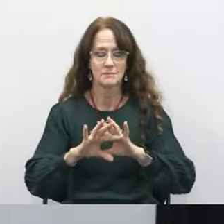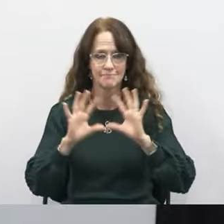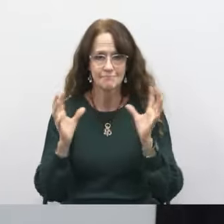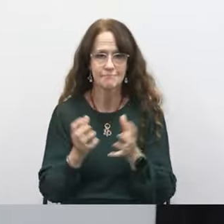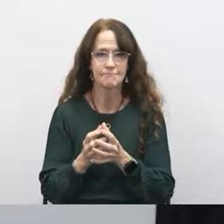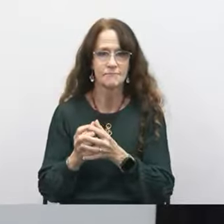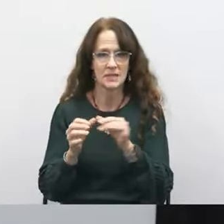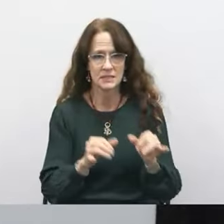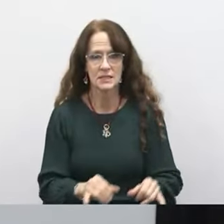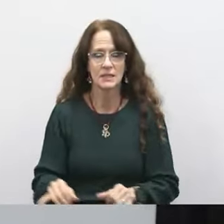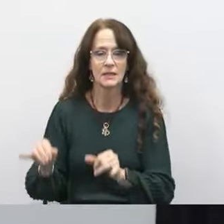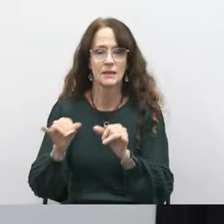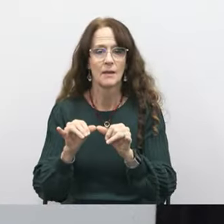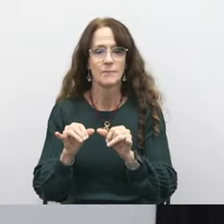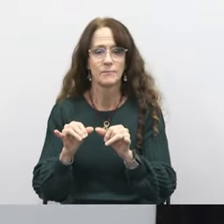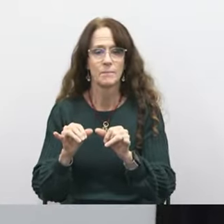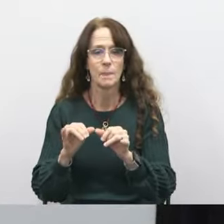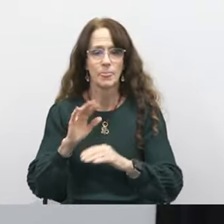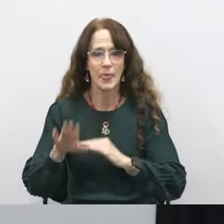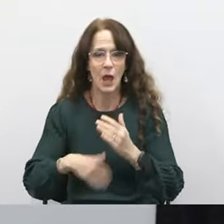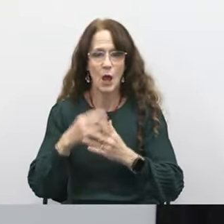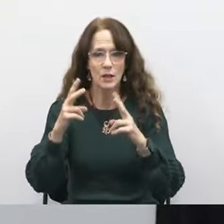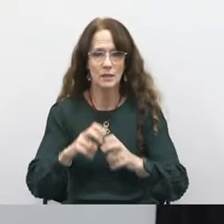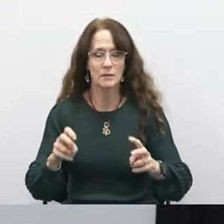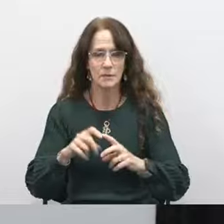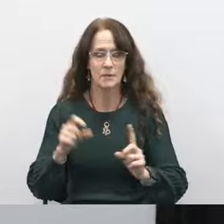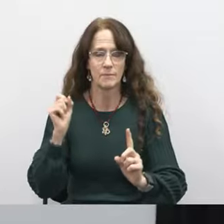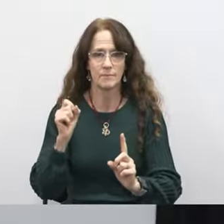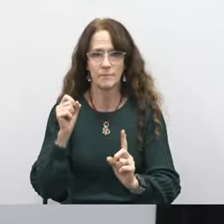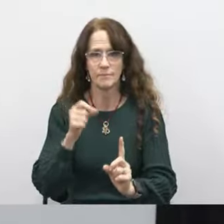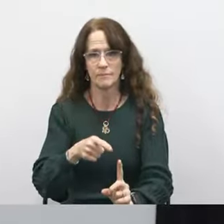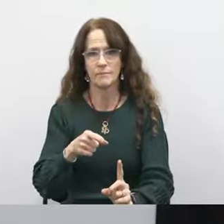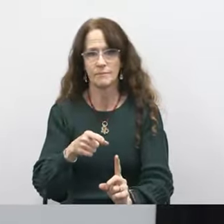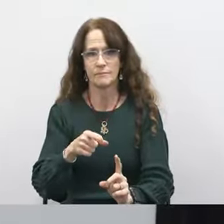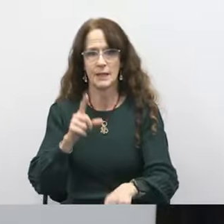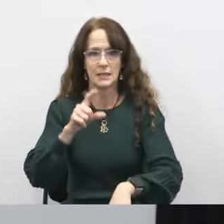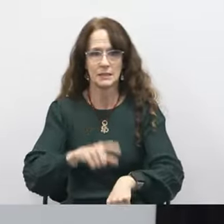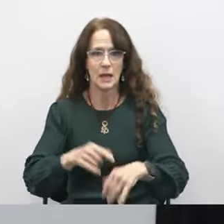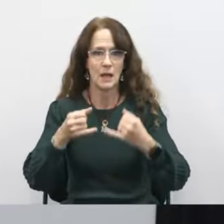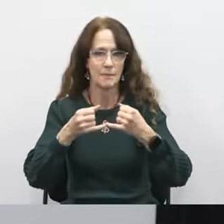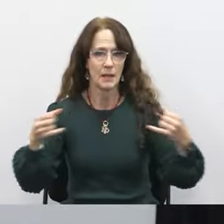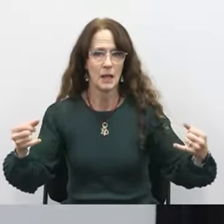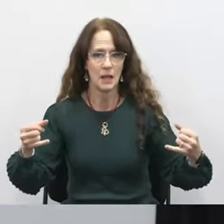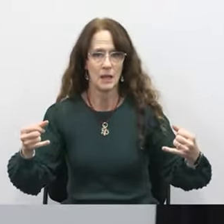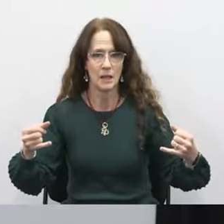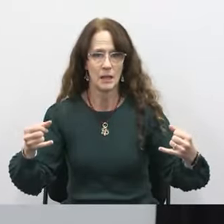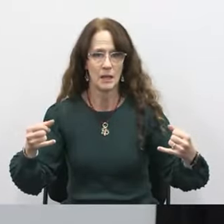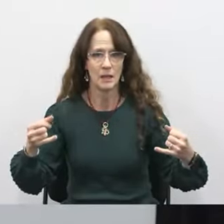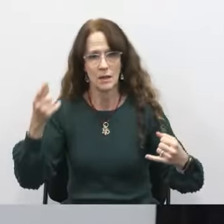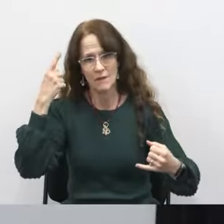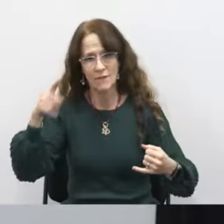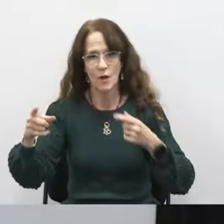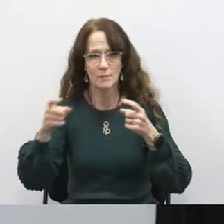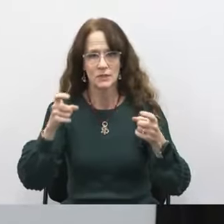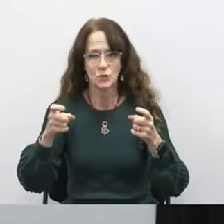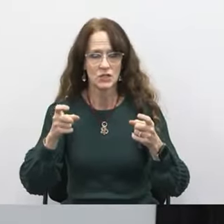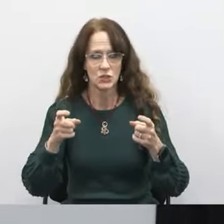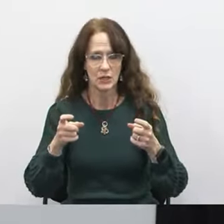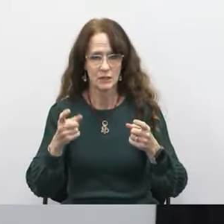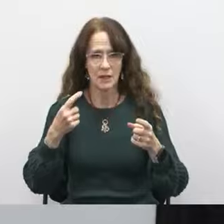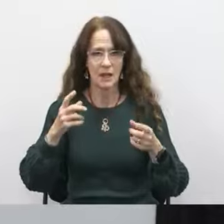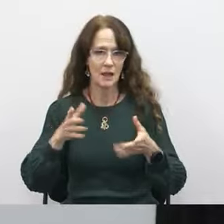to put all assessments on a specific timeline for administration. And so that allows